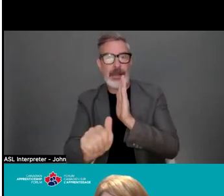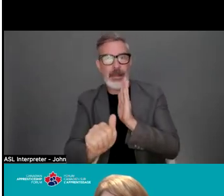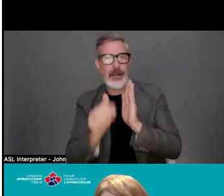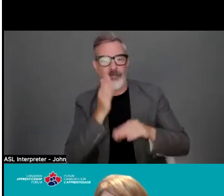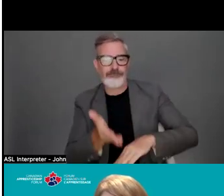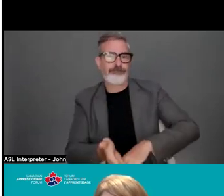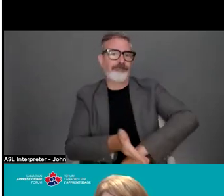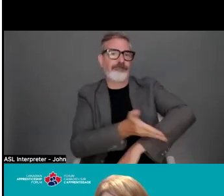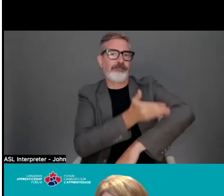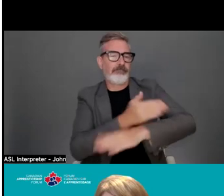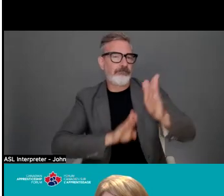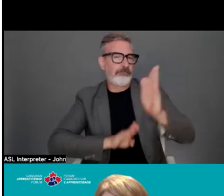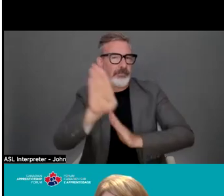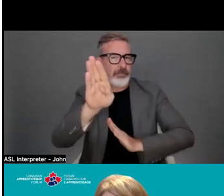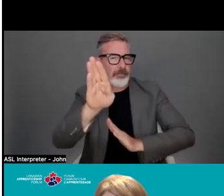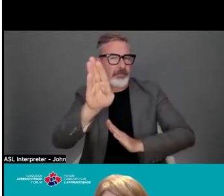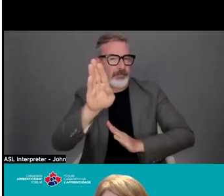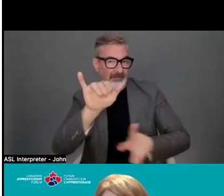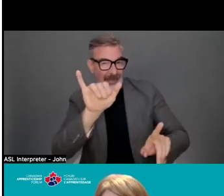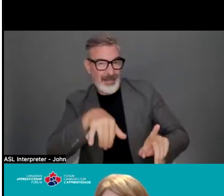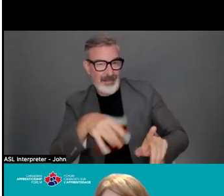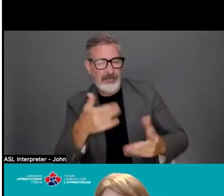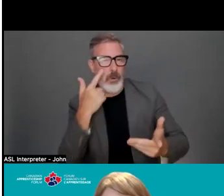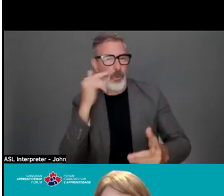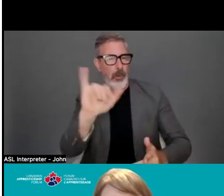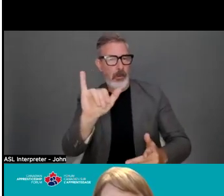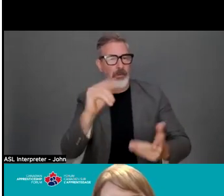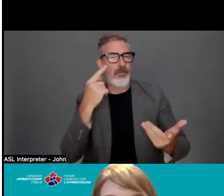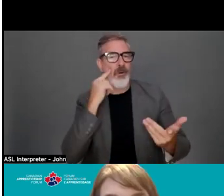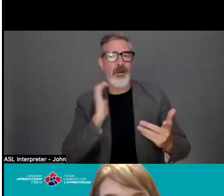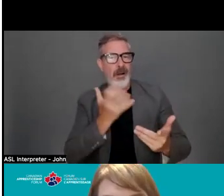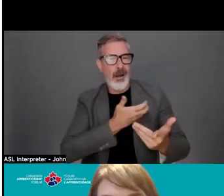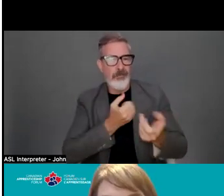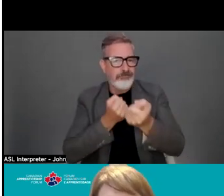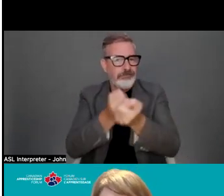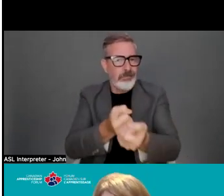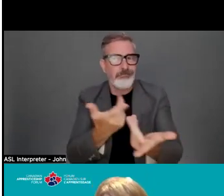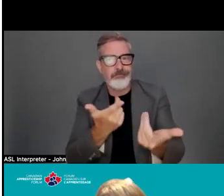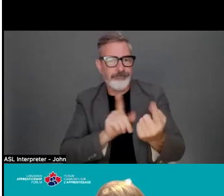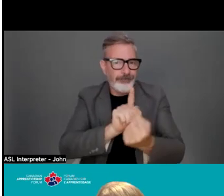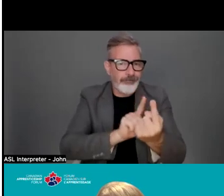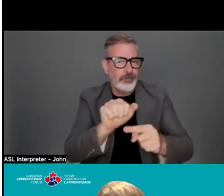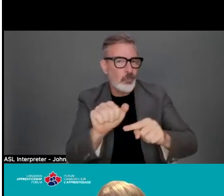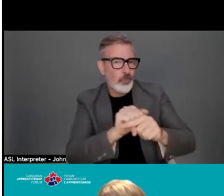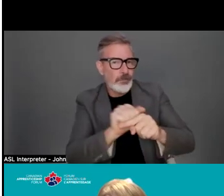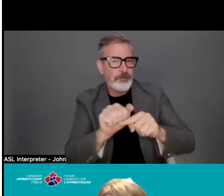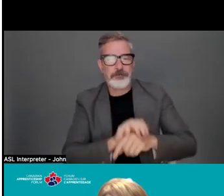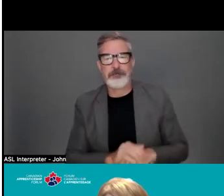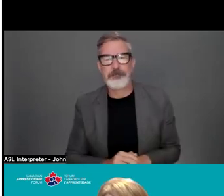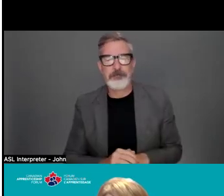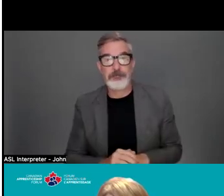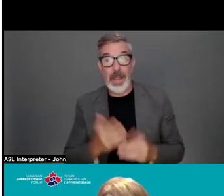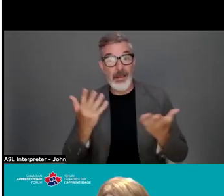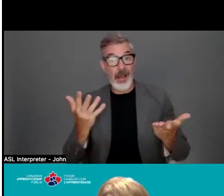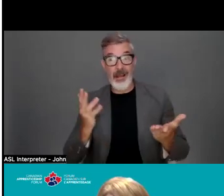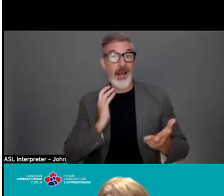So that's what apprenticeship is. I'm happy to chat with you today about some of the initiatives that we're